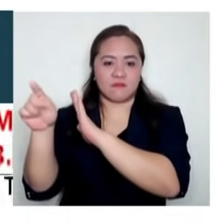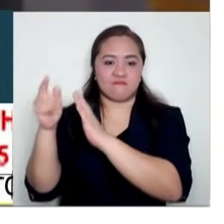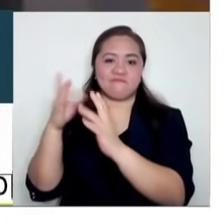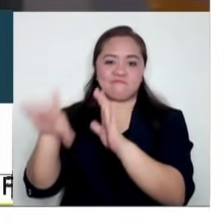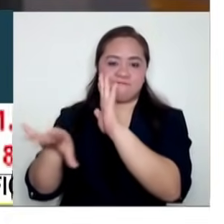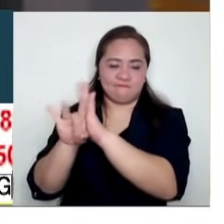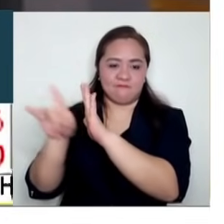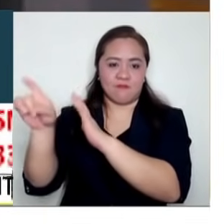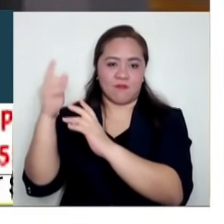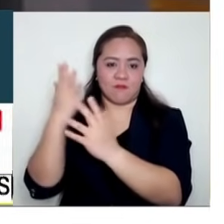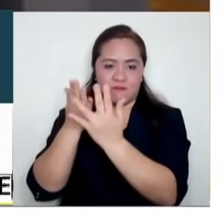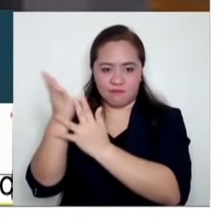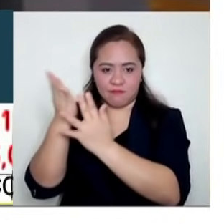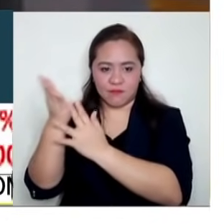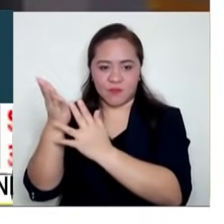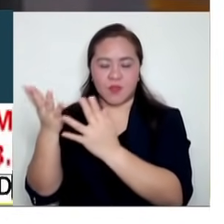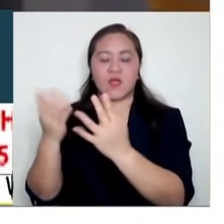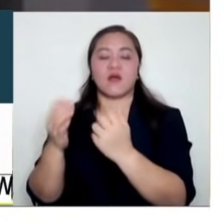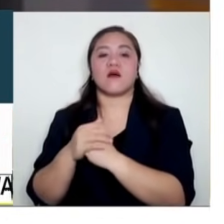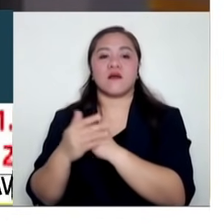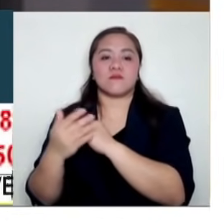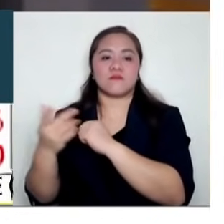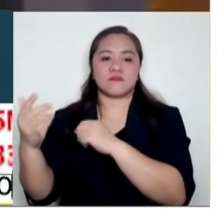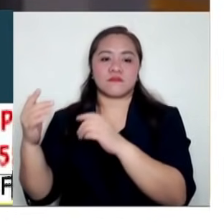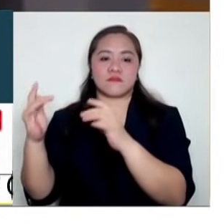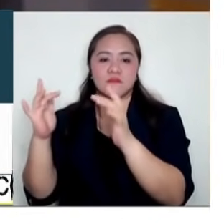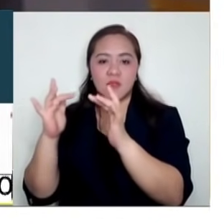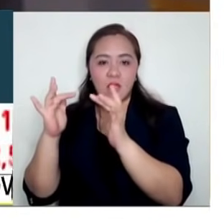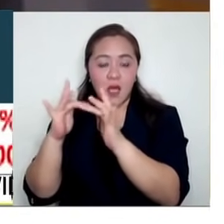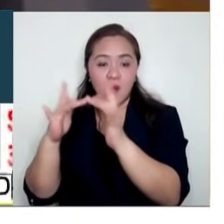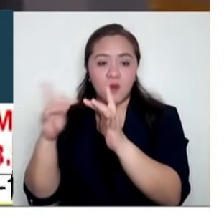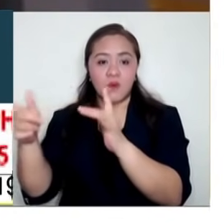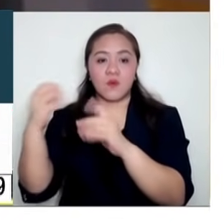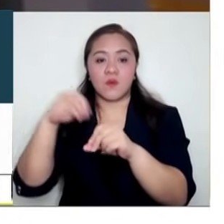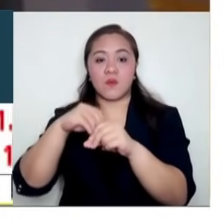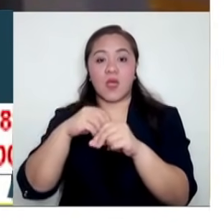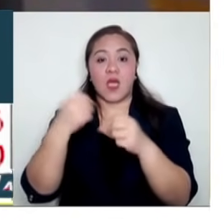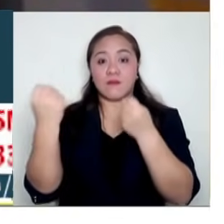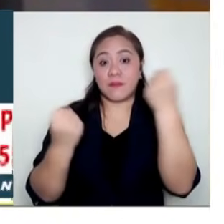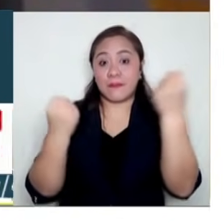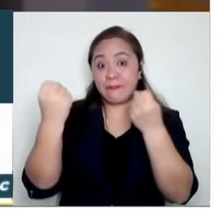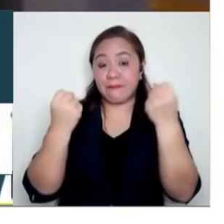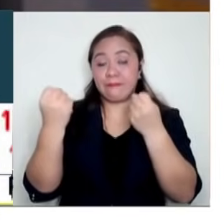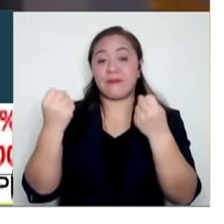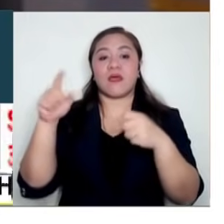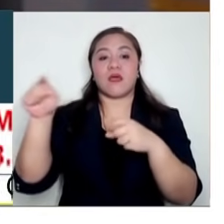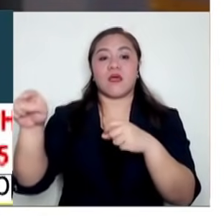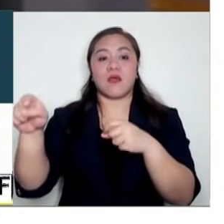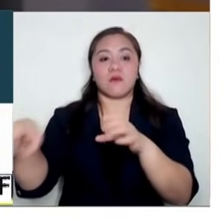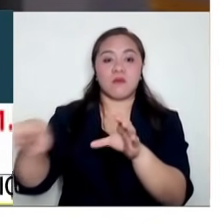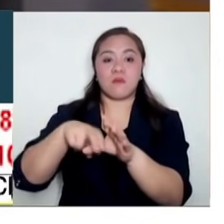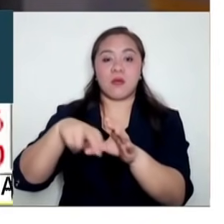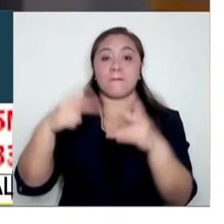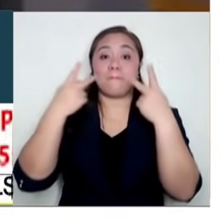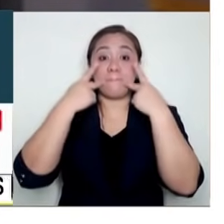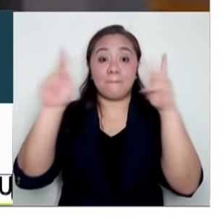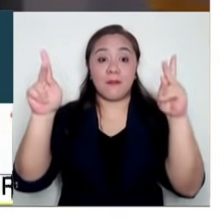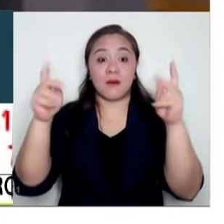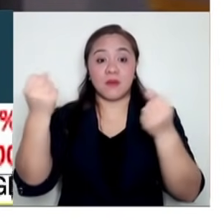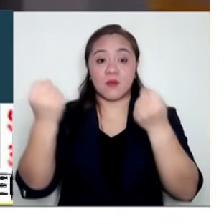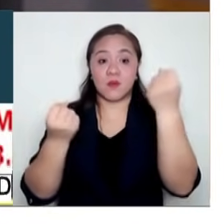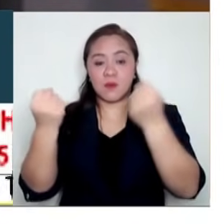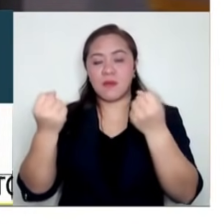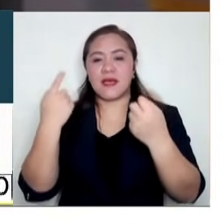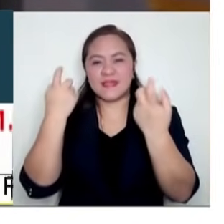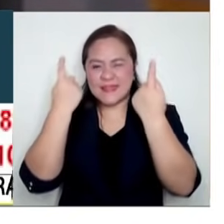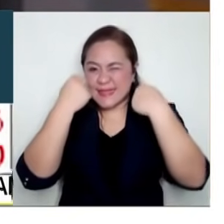and also those, the driver and the helper inside the transport public vehicle. But we are still